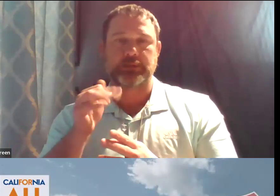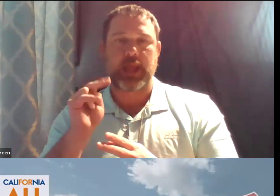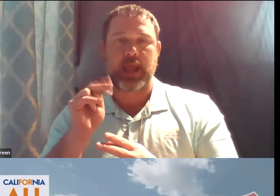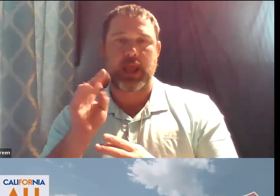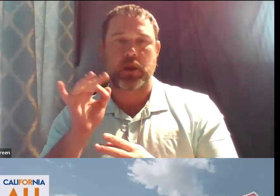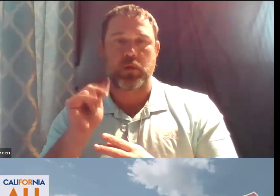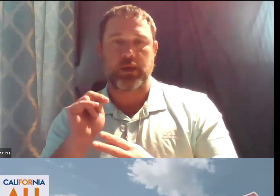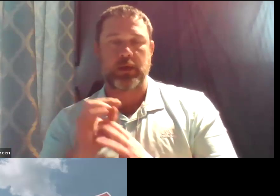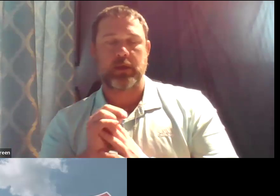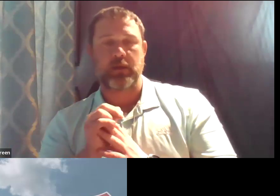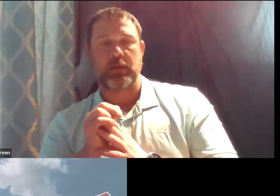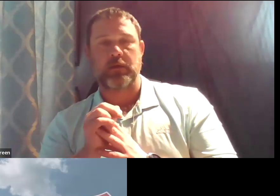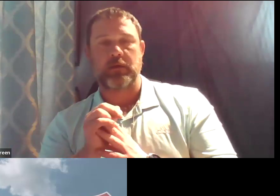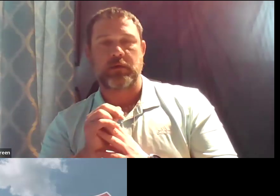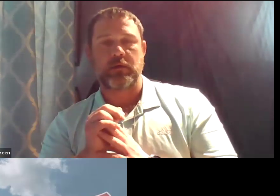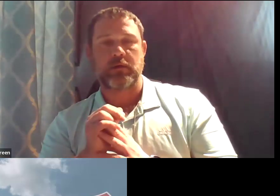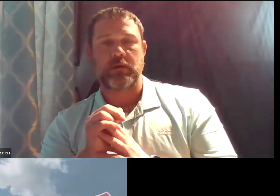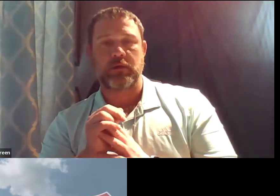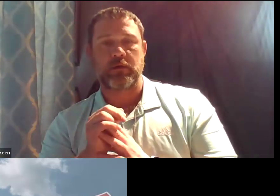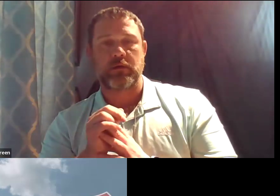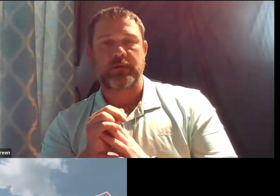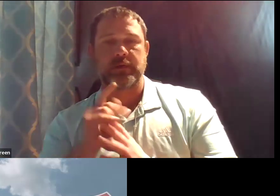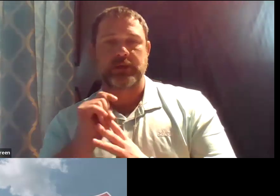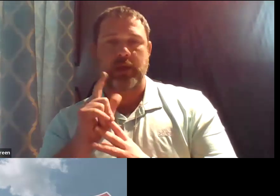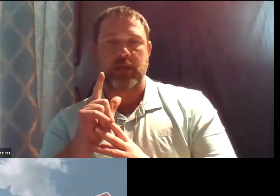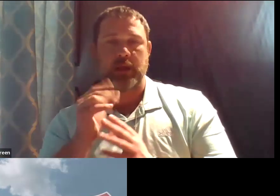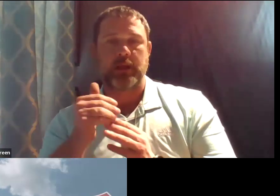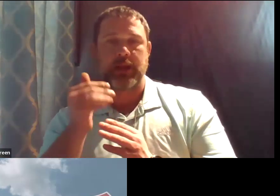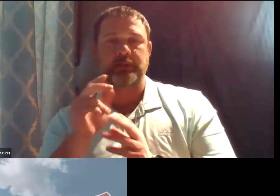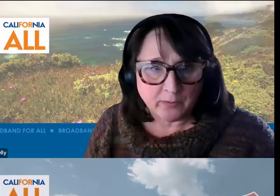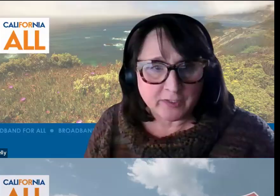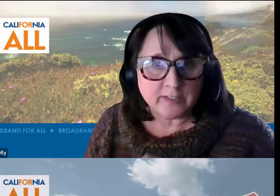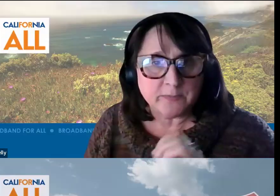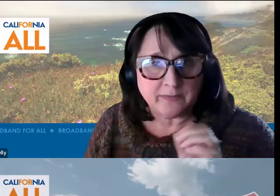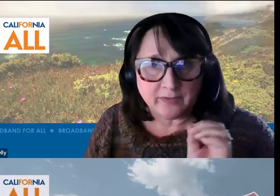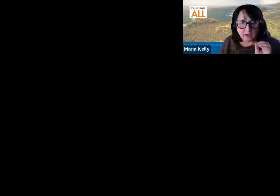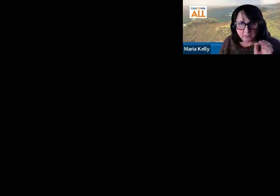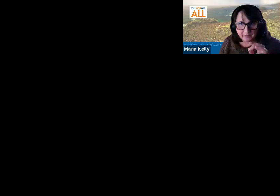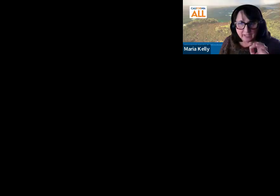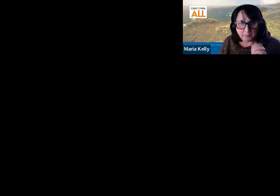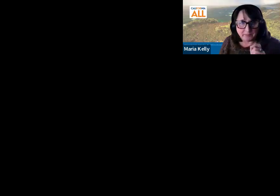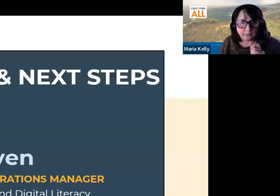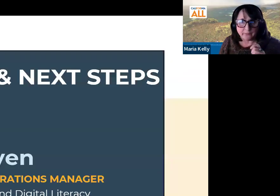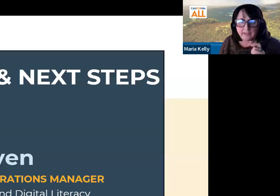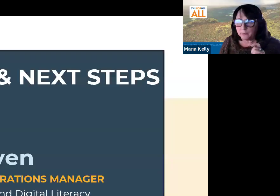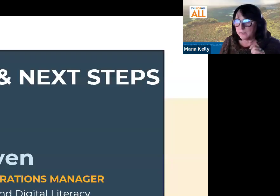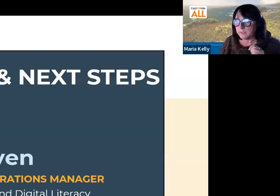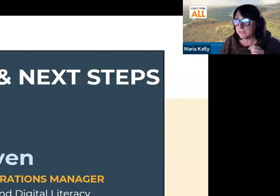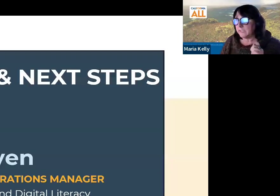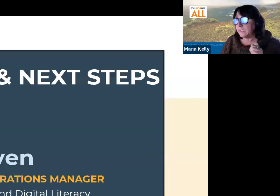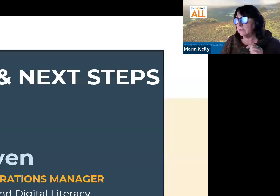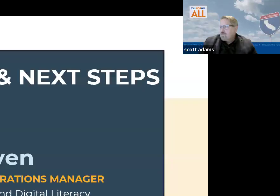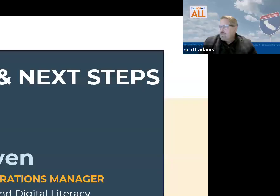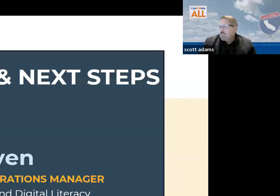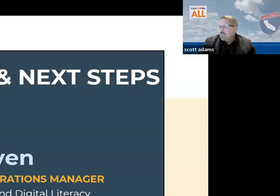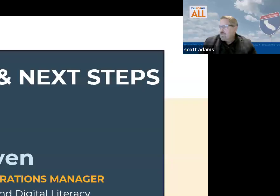Wynn, who's going to share with us about the timeline and next steps. And that may answer some of your questions, but if not, we will have a couple of minutes for final